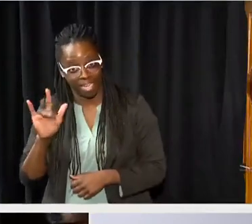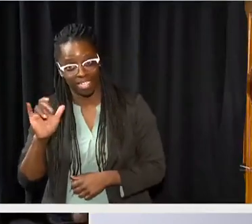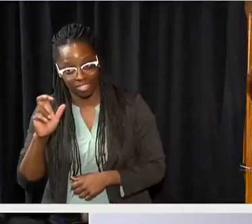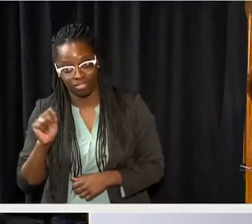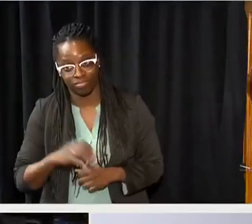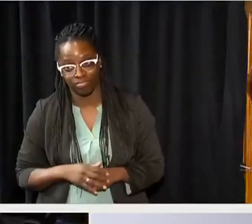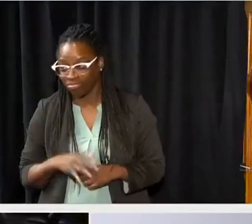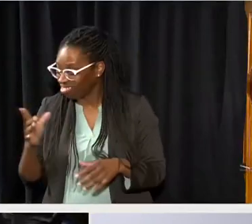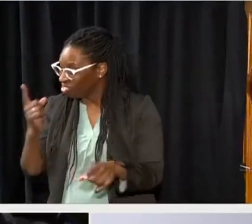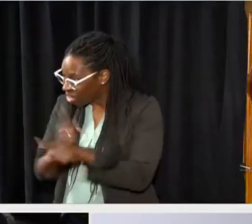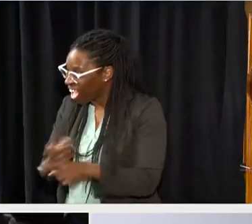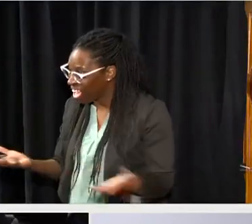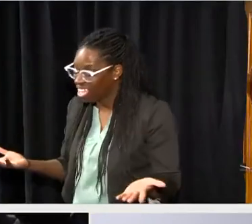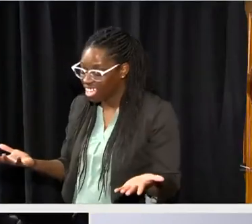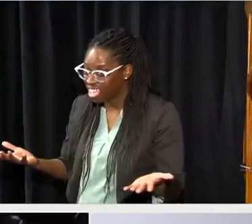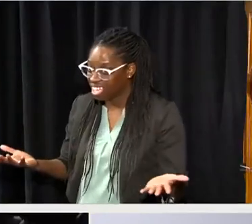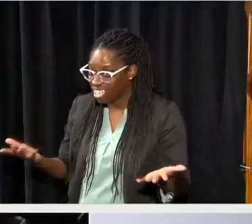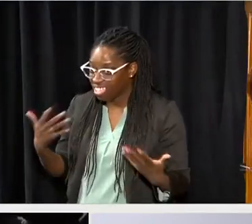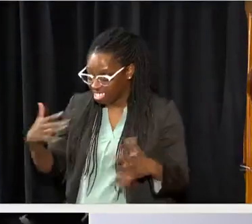That includes